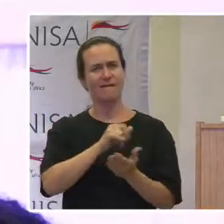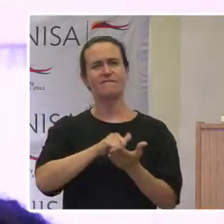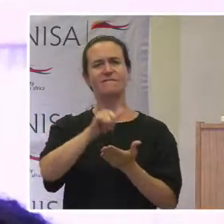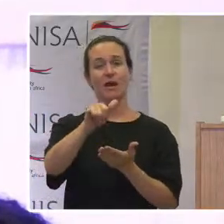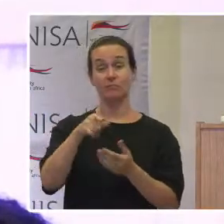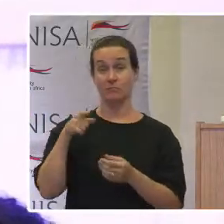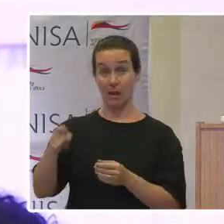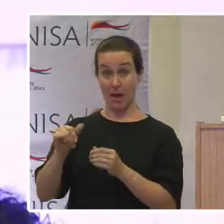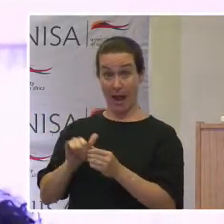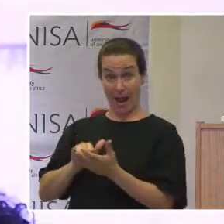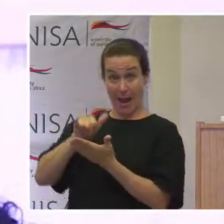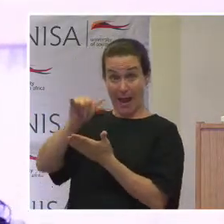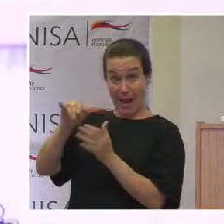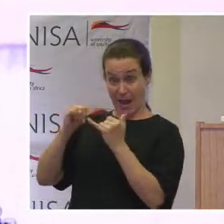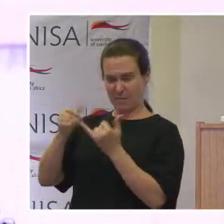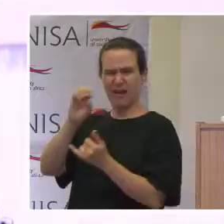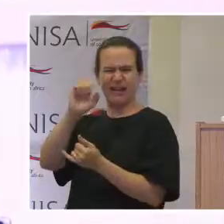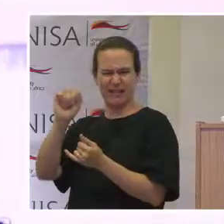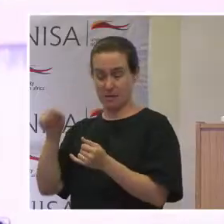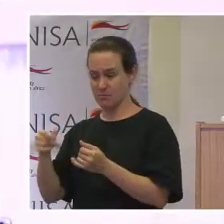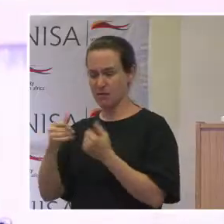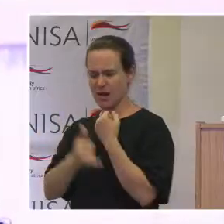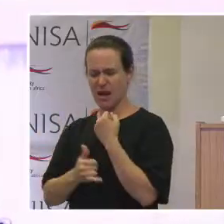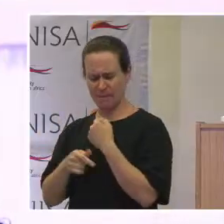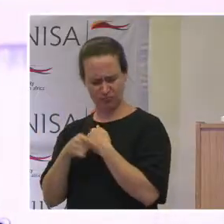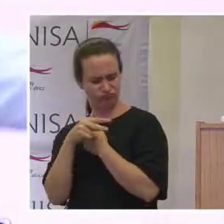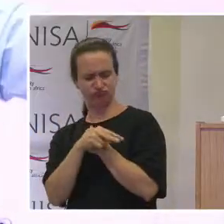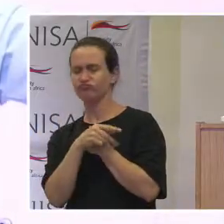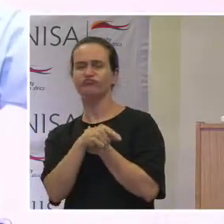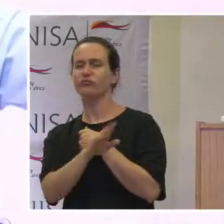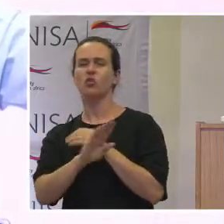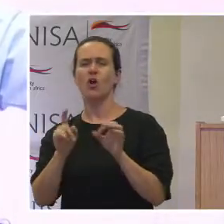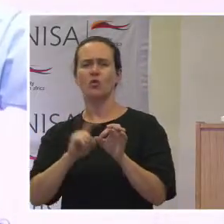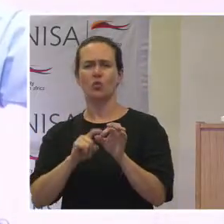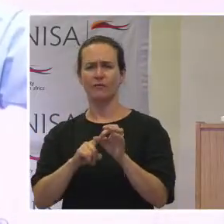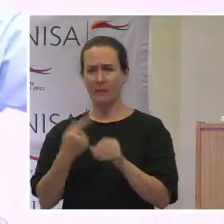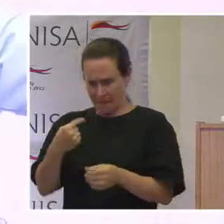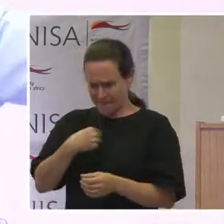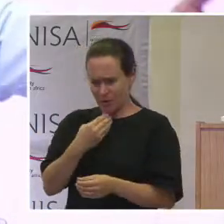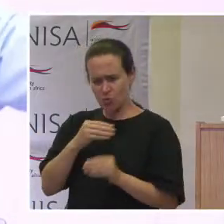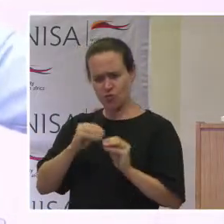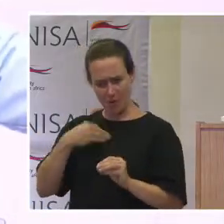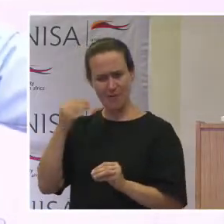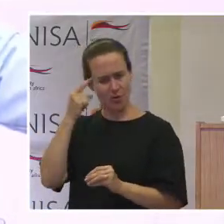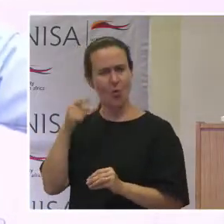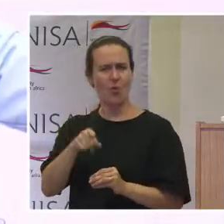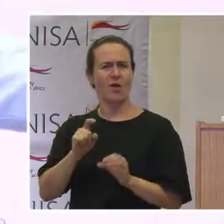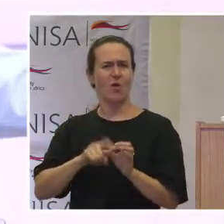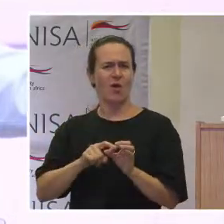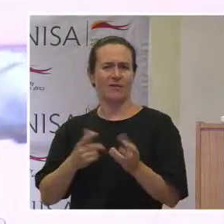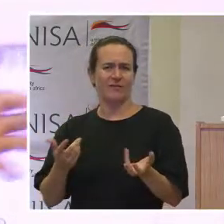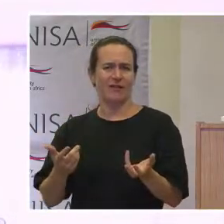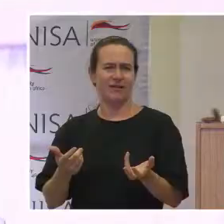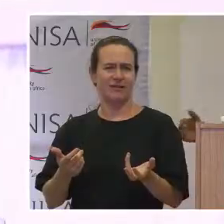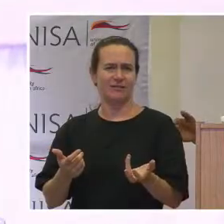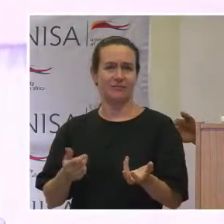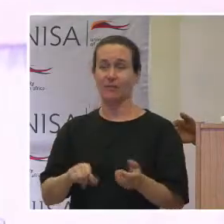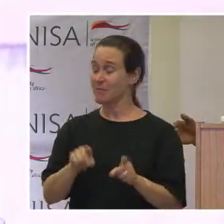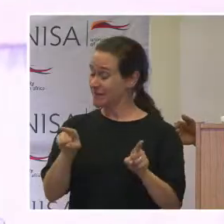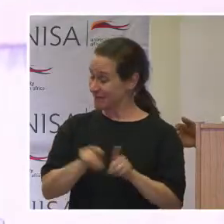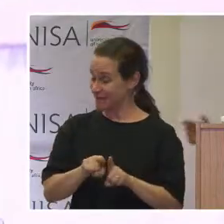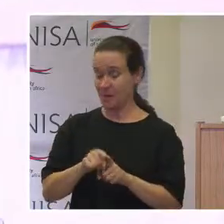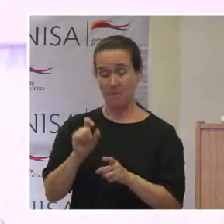airlines here in South Africa said that I didn't qualify. Yet I'm the one training these people. And this is the reality for me and many other